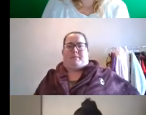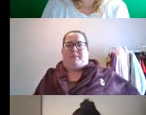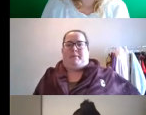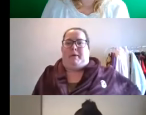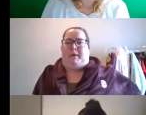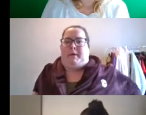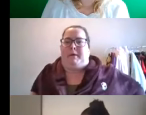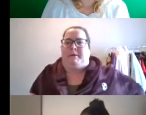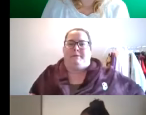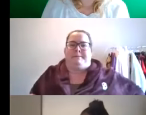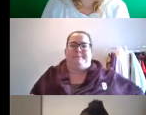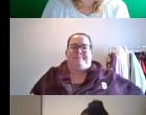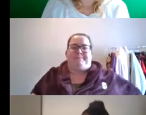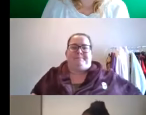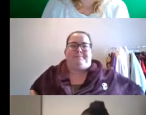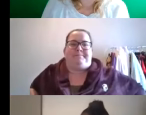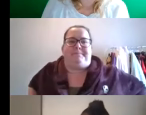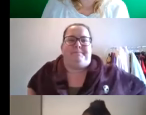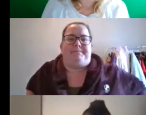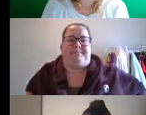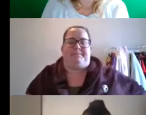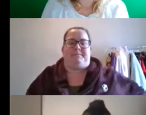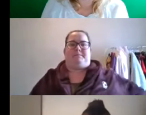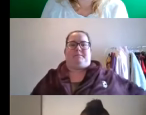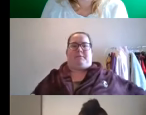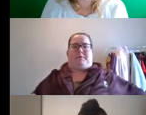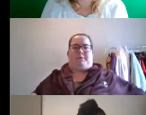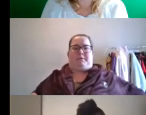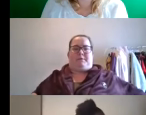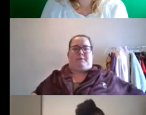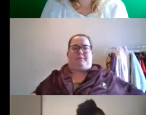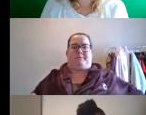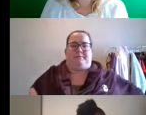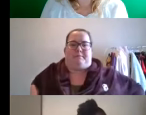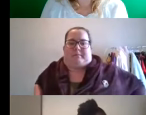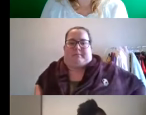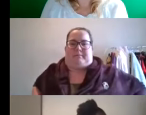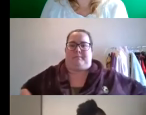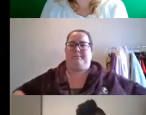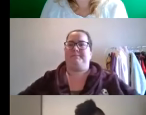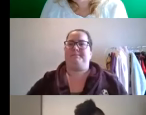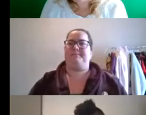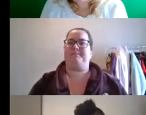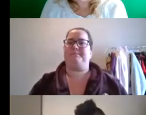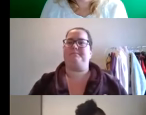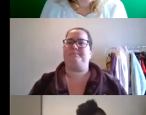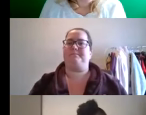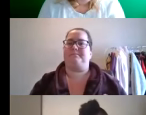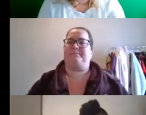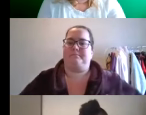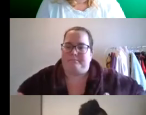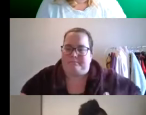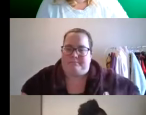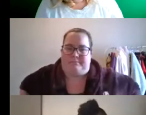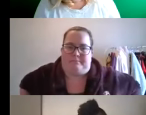Chime. But many years ago, she did this interview for us for one of our projects. And if we had time and we were